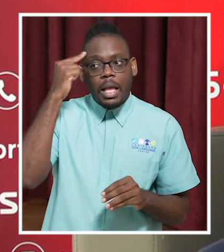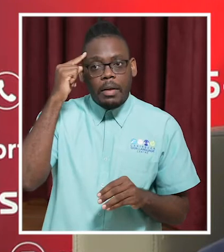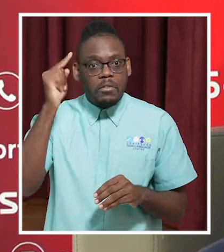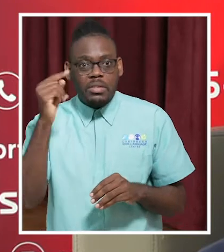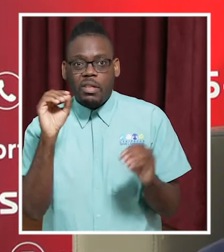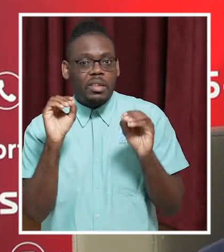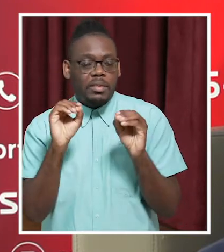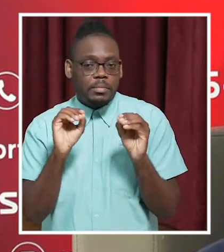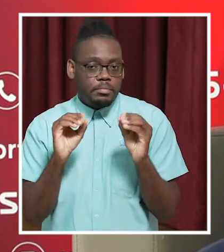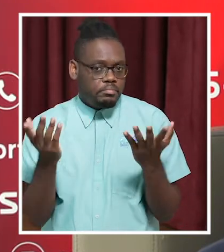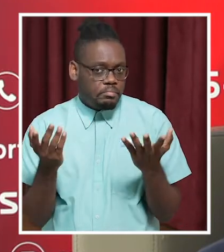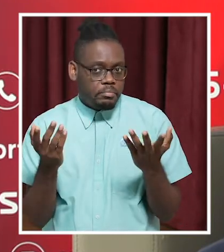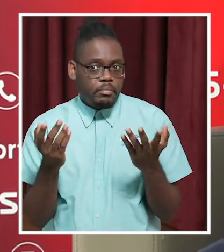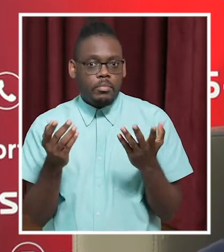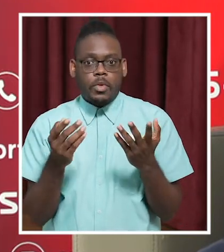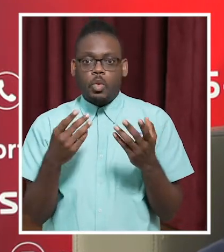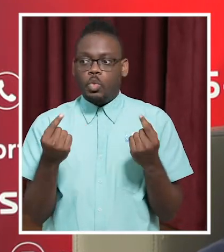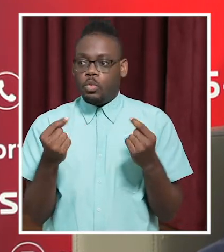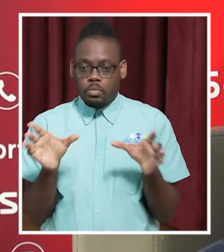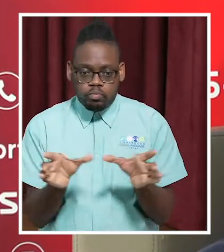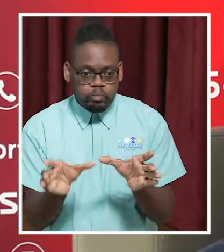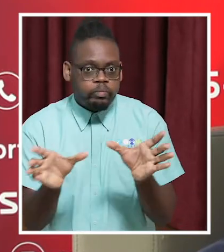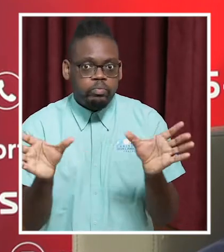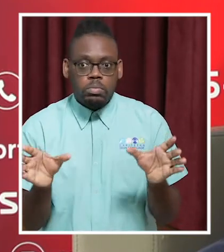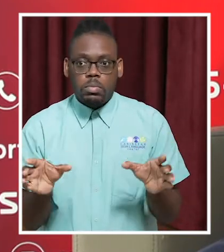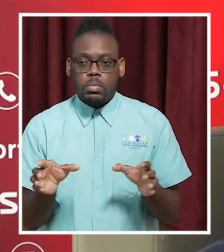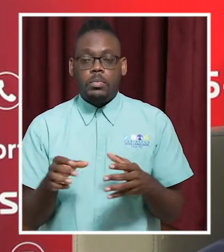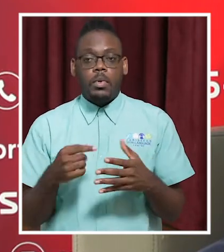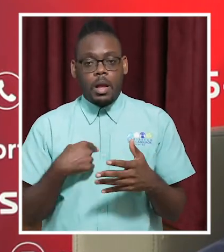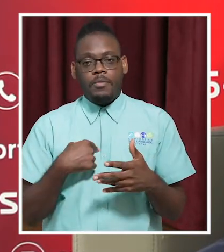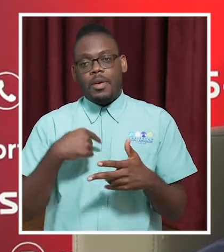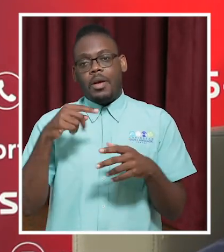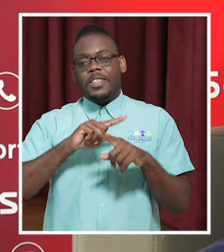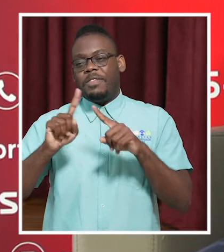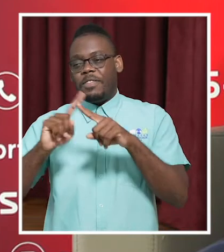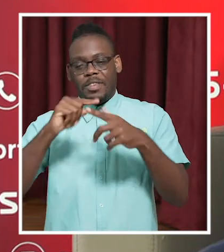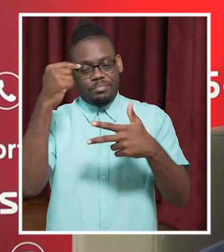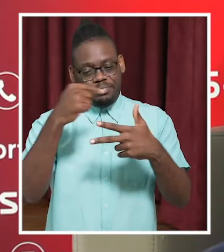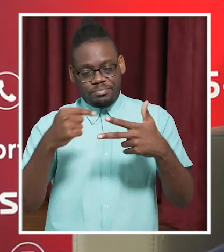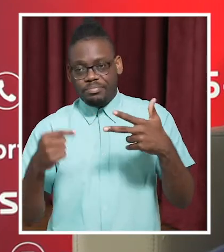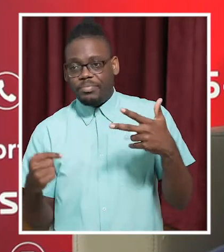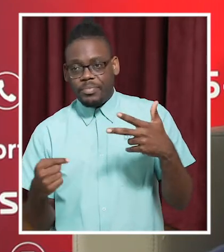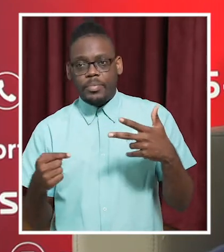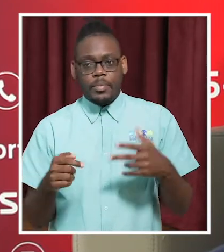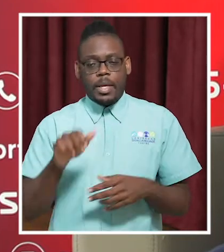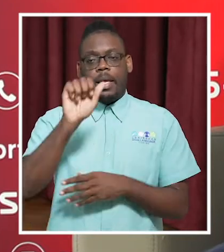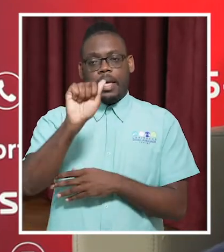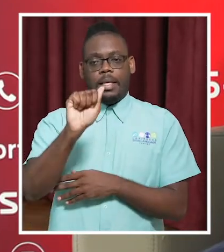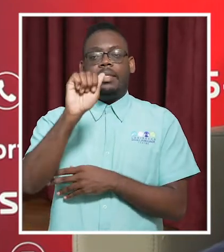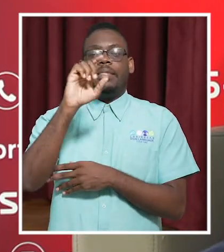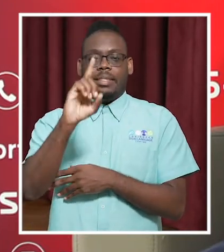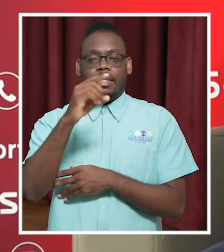constitute the clinical characteristics of attention deficit hyperactivity disorder. The interesting